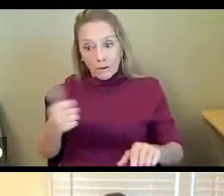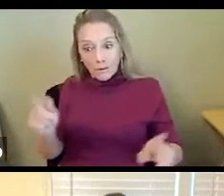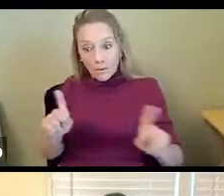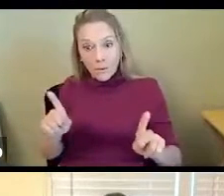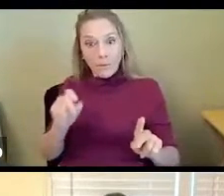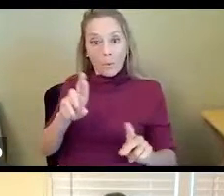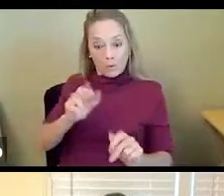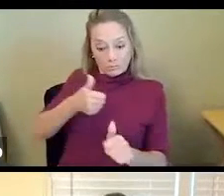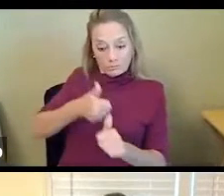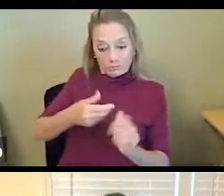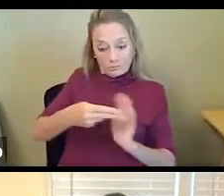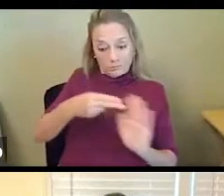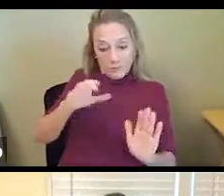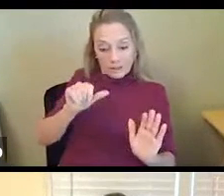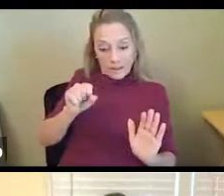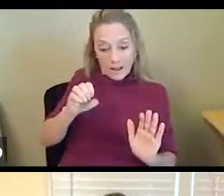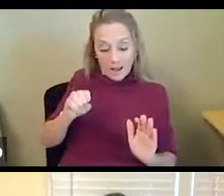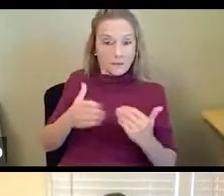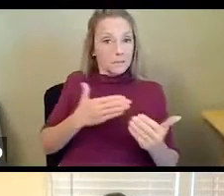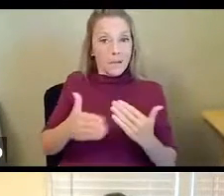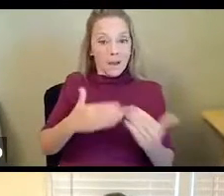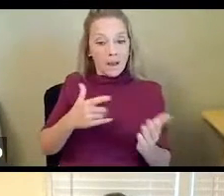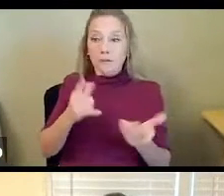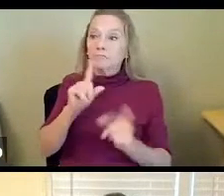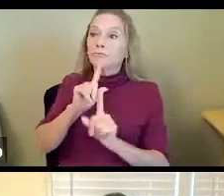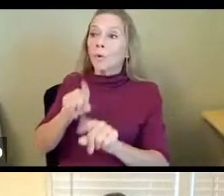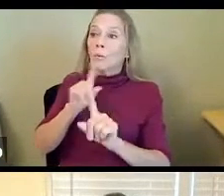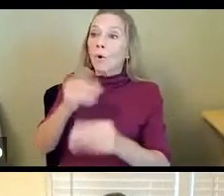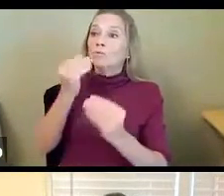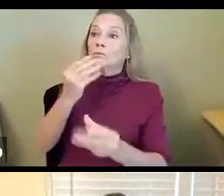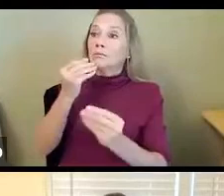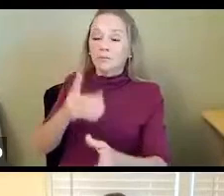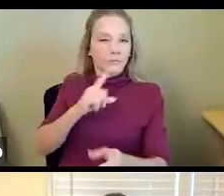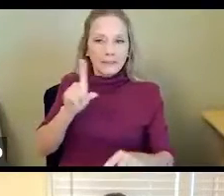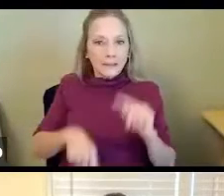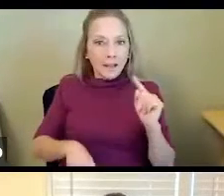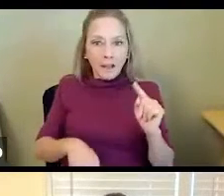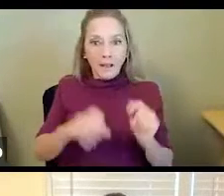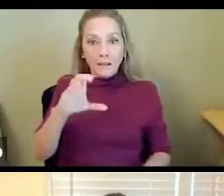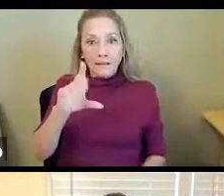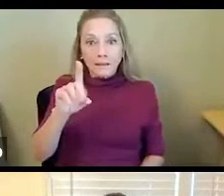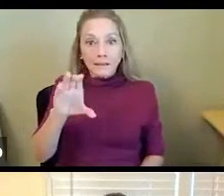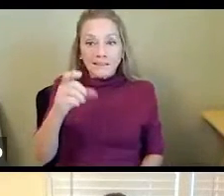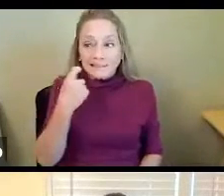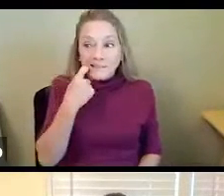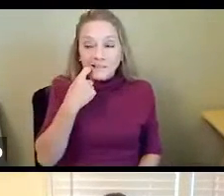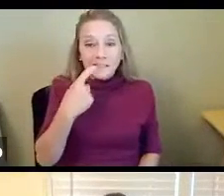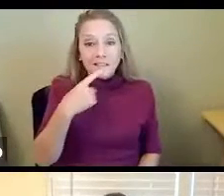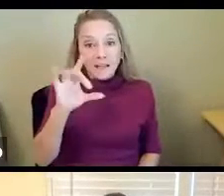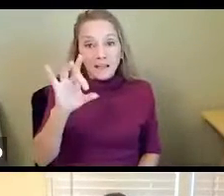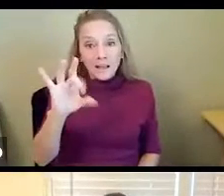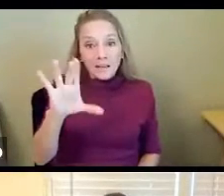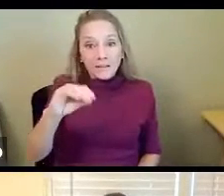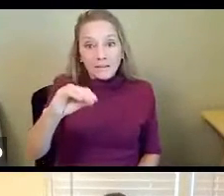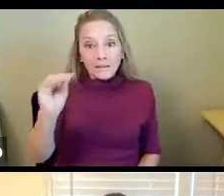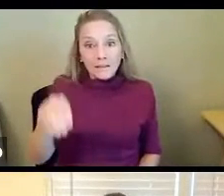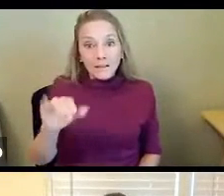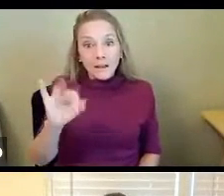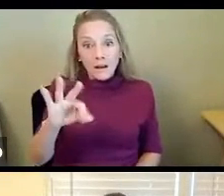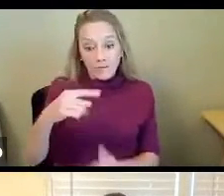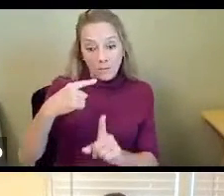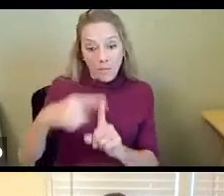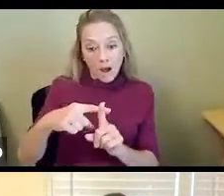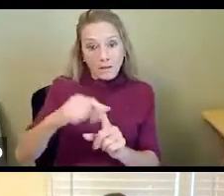a case, despite how it's reported. And finally, the CDC just reported that 85% of